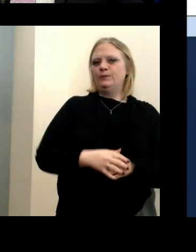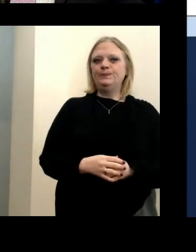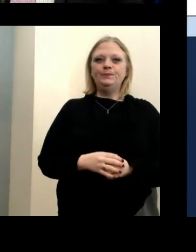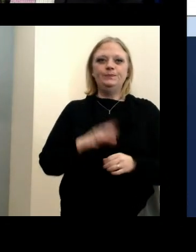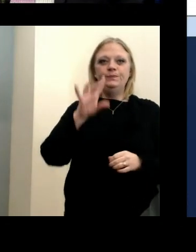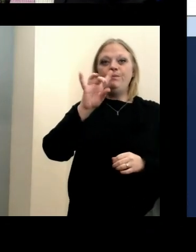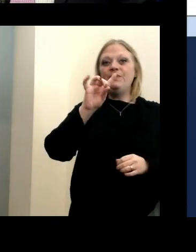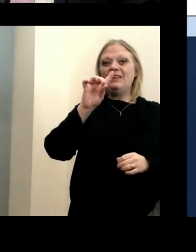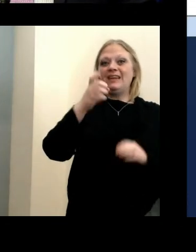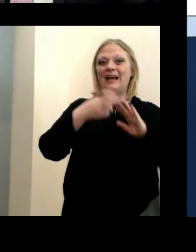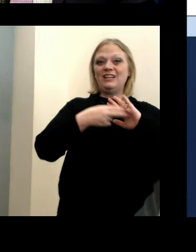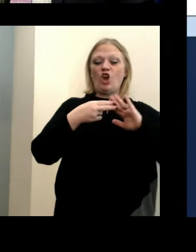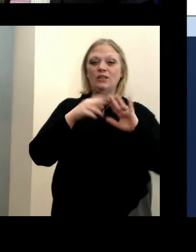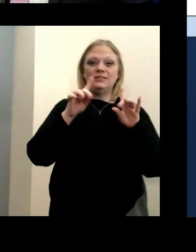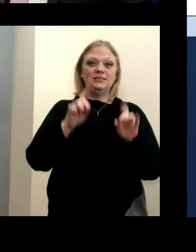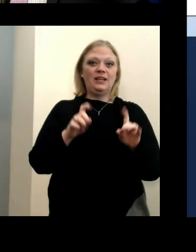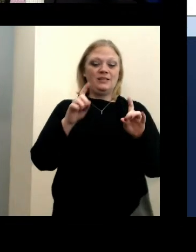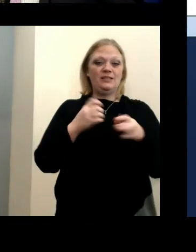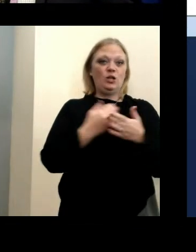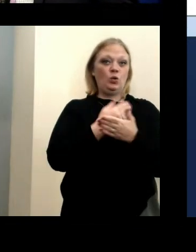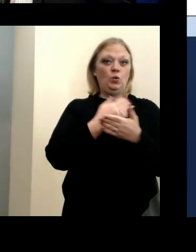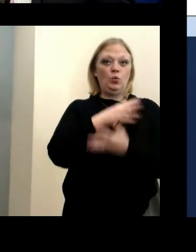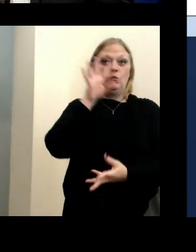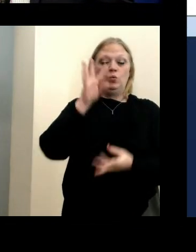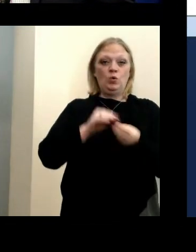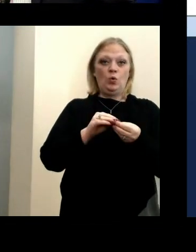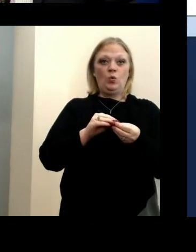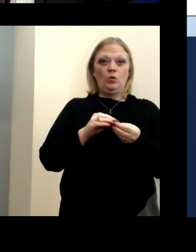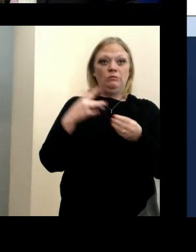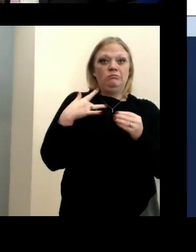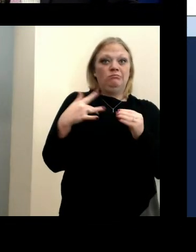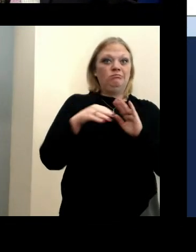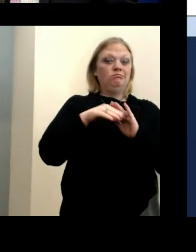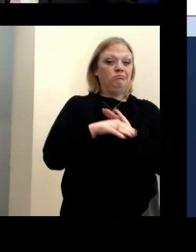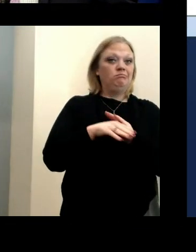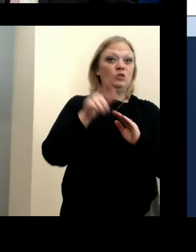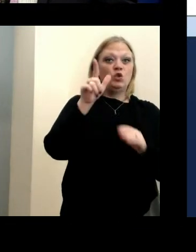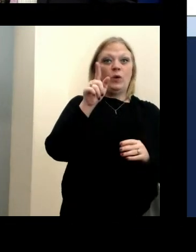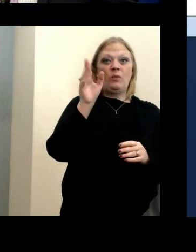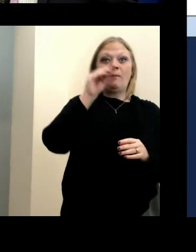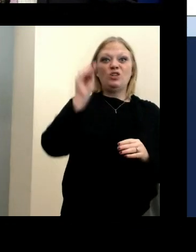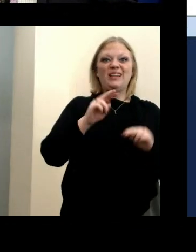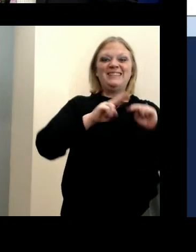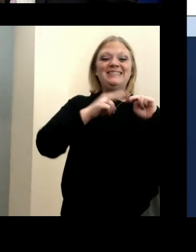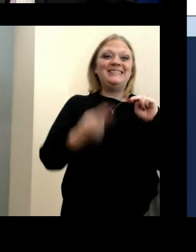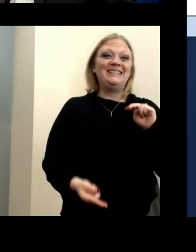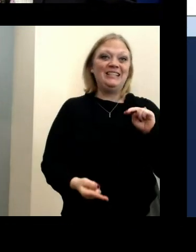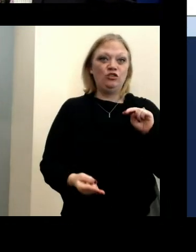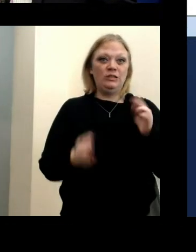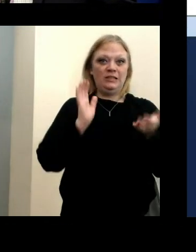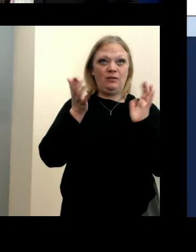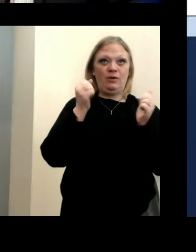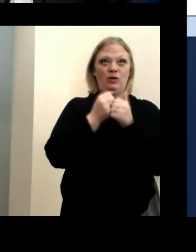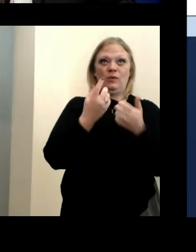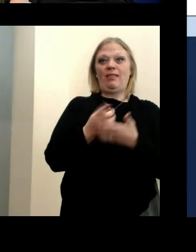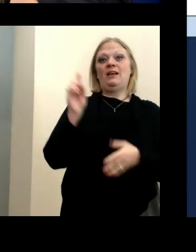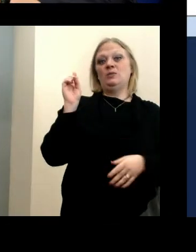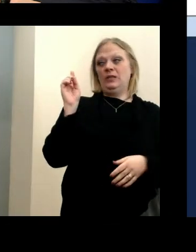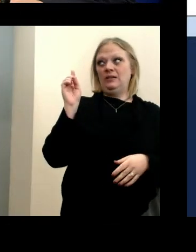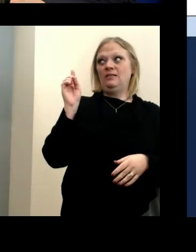Diagnostic testing, the new case totals are trending down, 21% decrease last week from the previous week. We